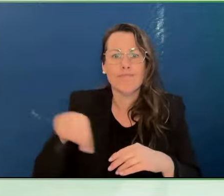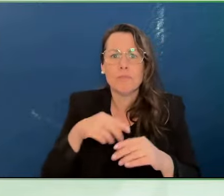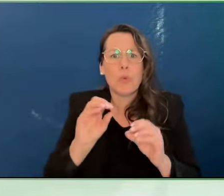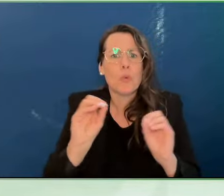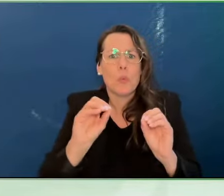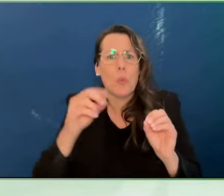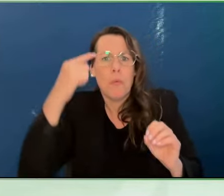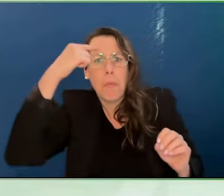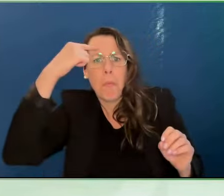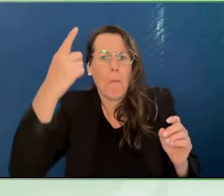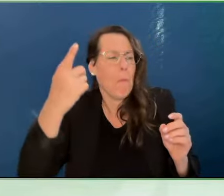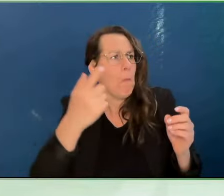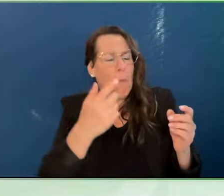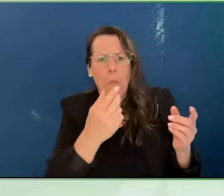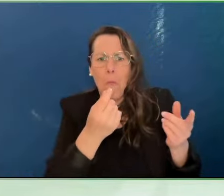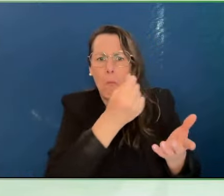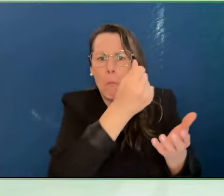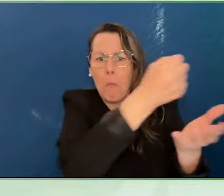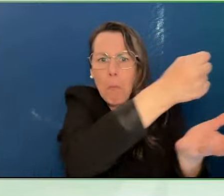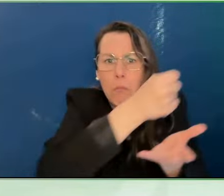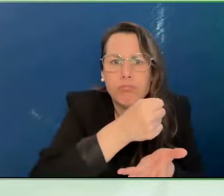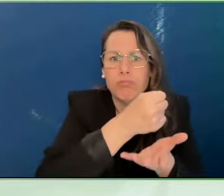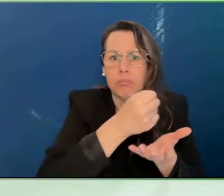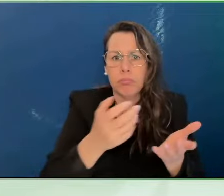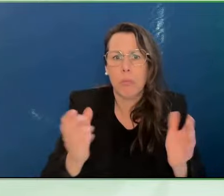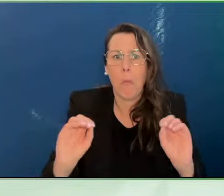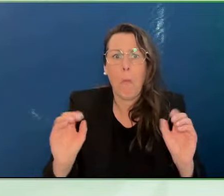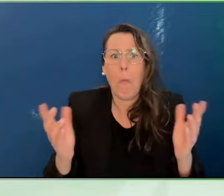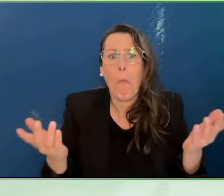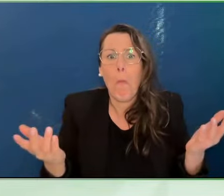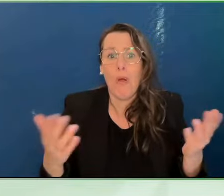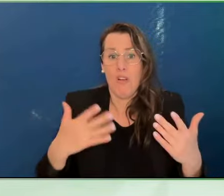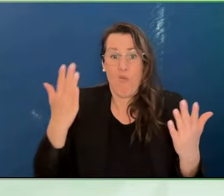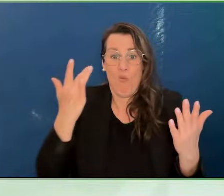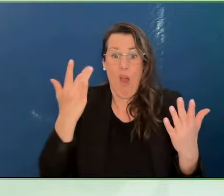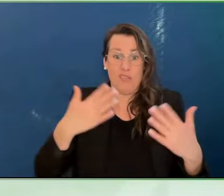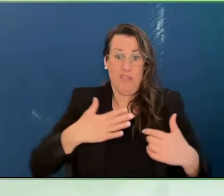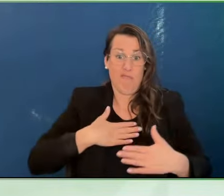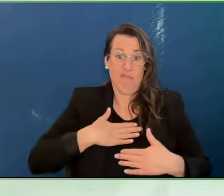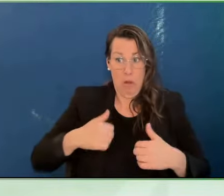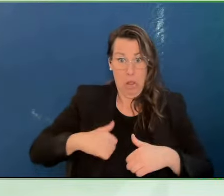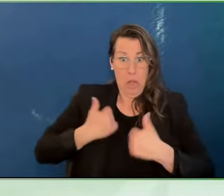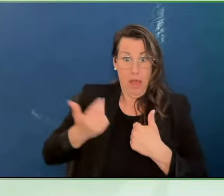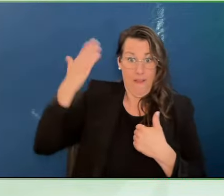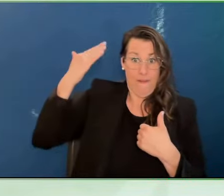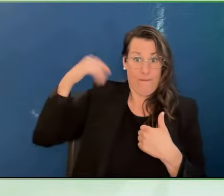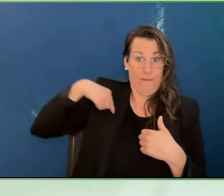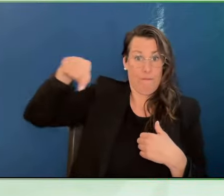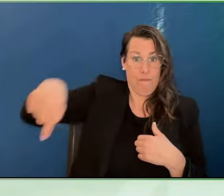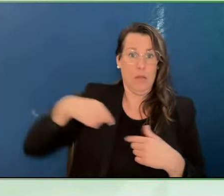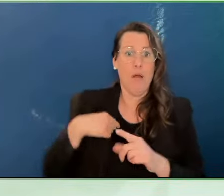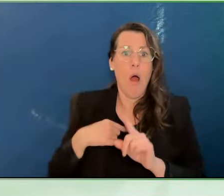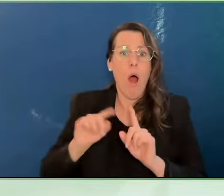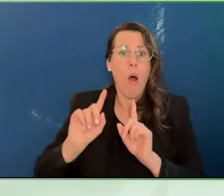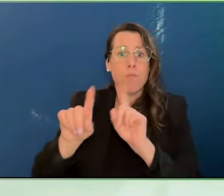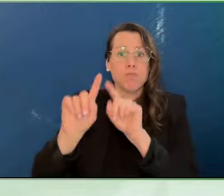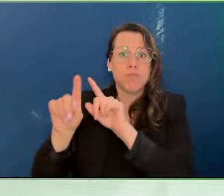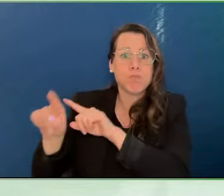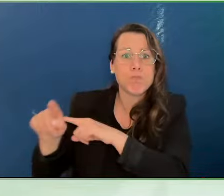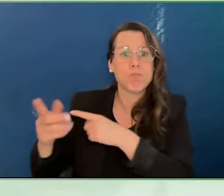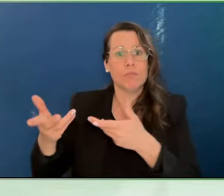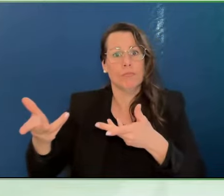idea to create attention to the digital skills programs that we have for blind students. Thank you. So what's the planning horizon? I